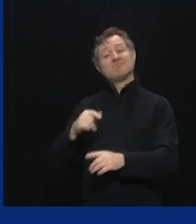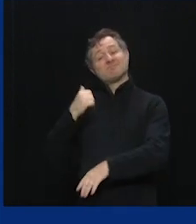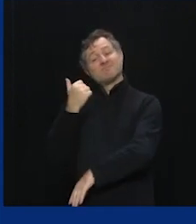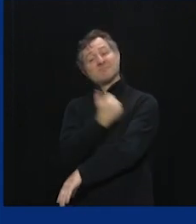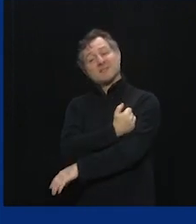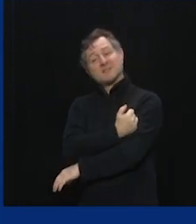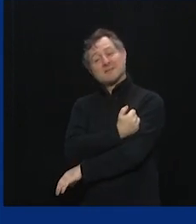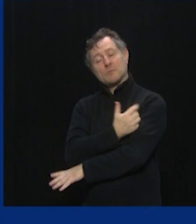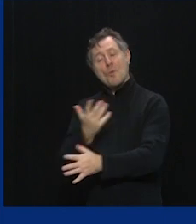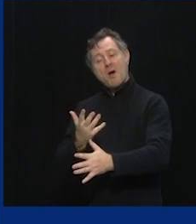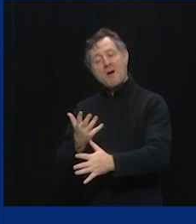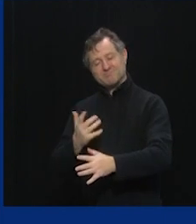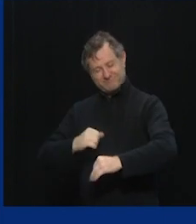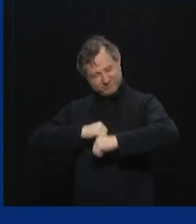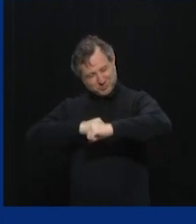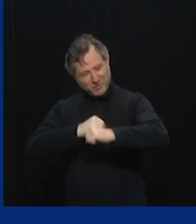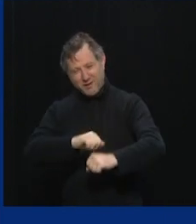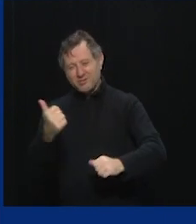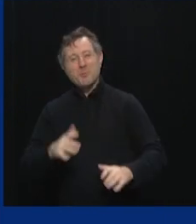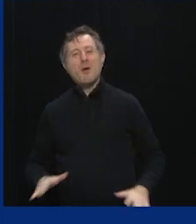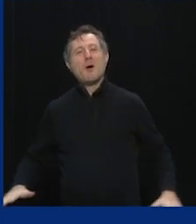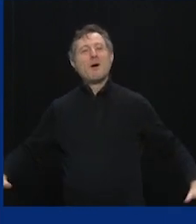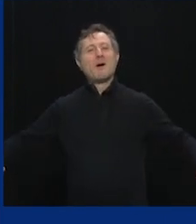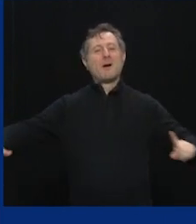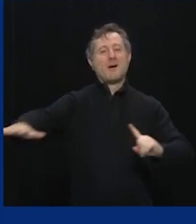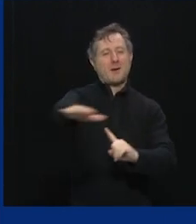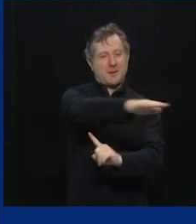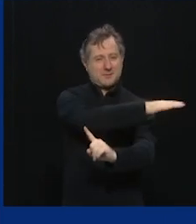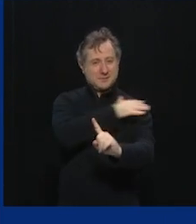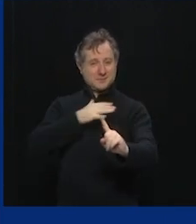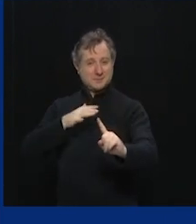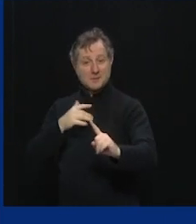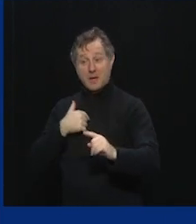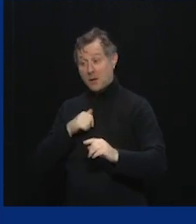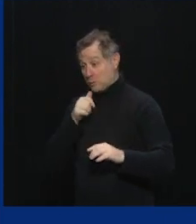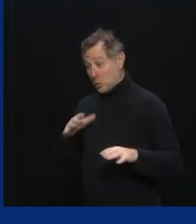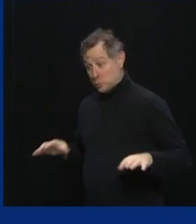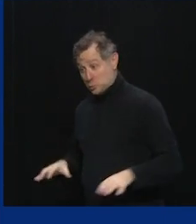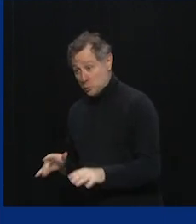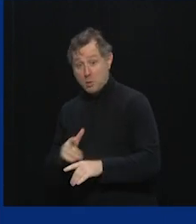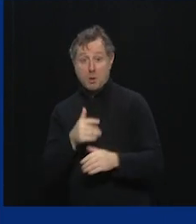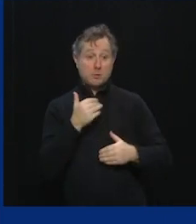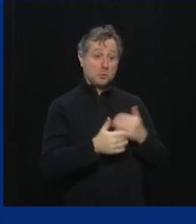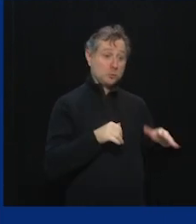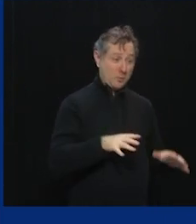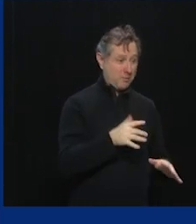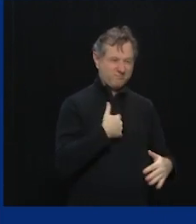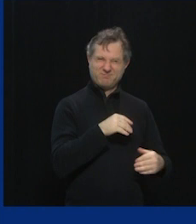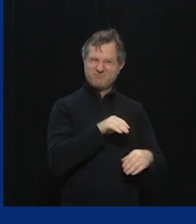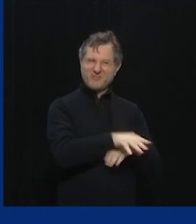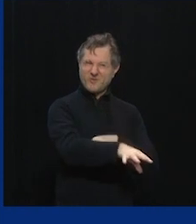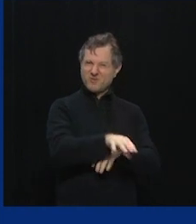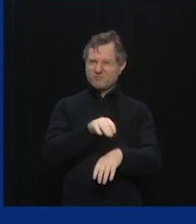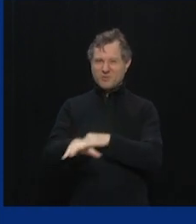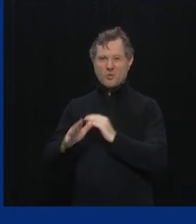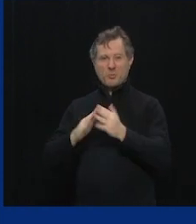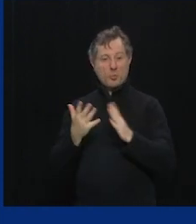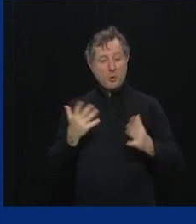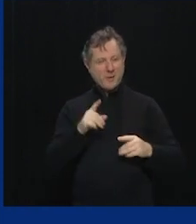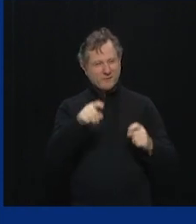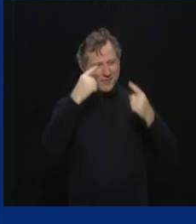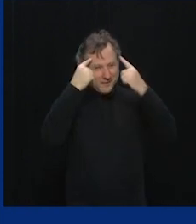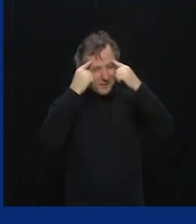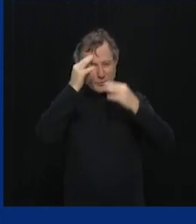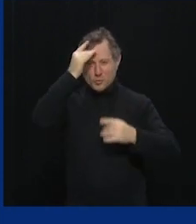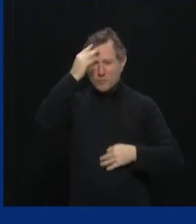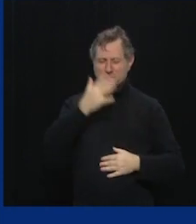that our actions or inaction have consequences that are dire. So our thoughts and our sympathies go out to him. But we do